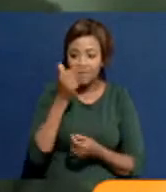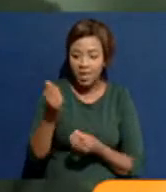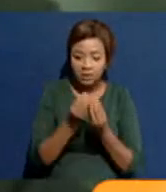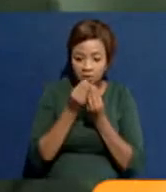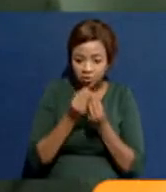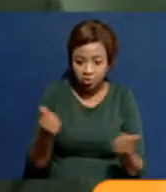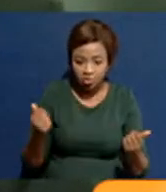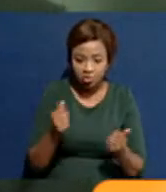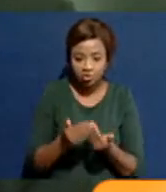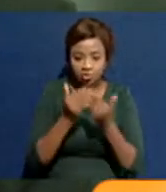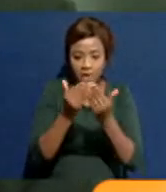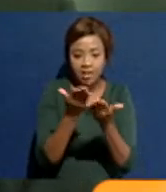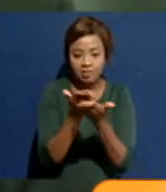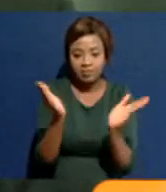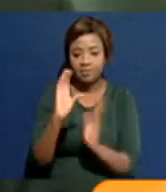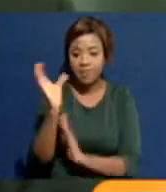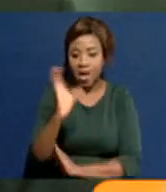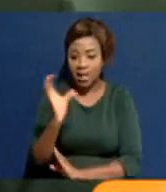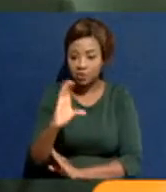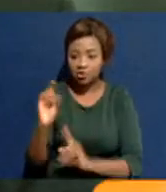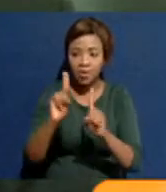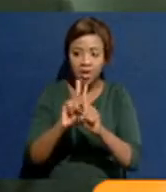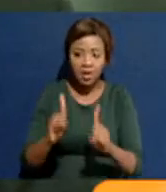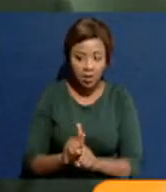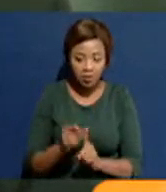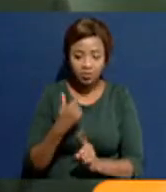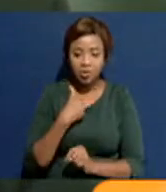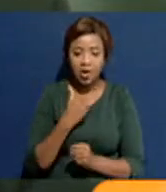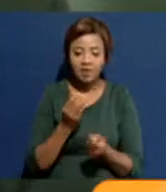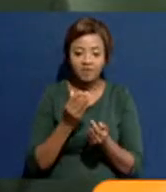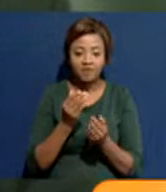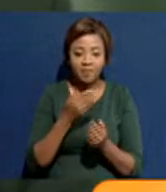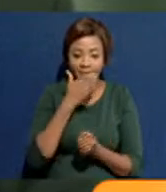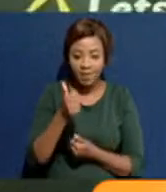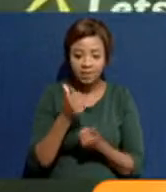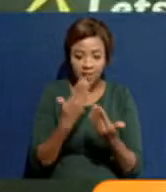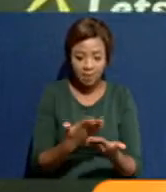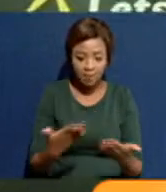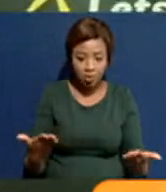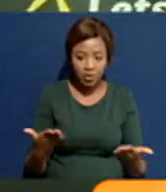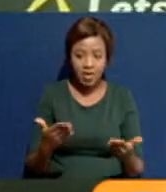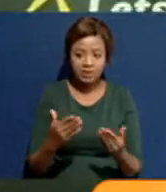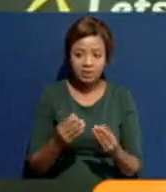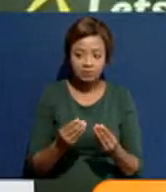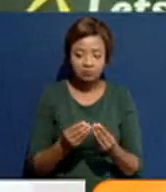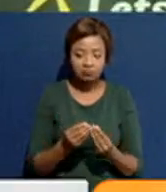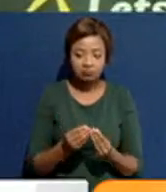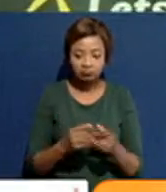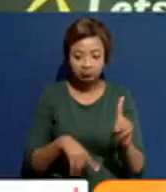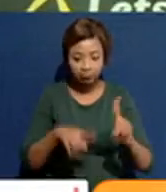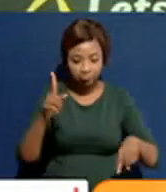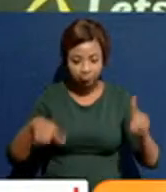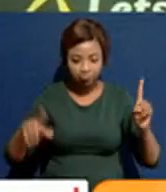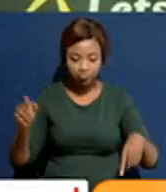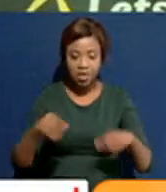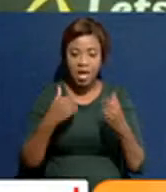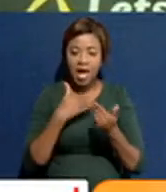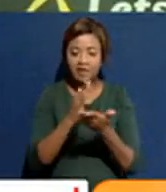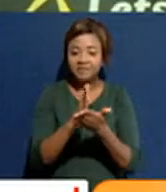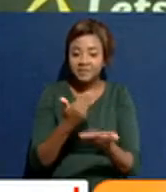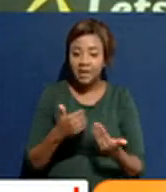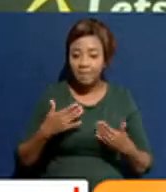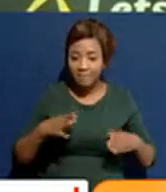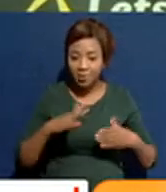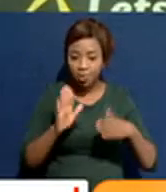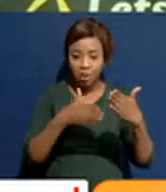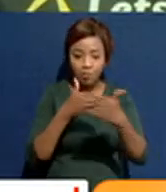better solutioning for our customers, and also better product differentiation. They are those people who had been locked out from the